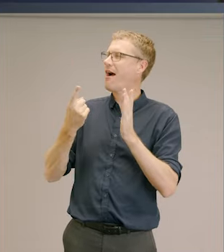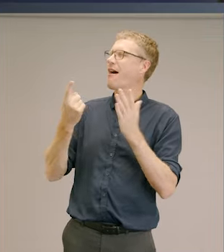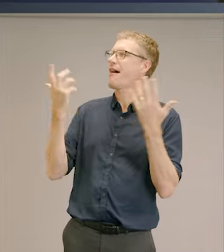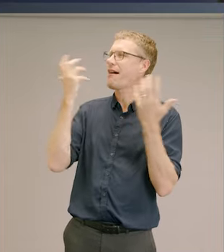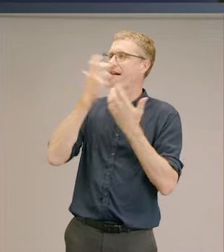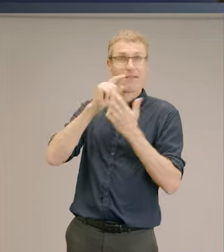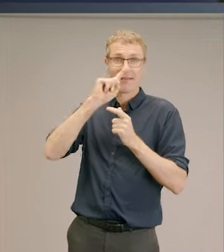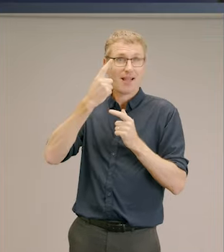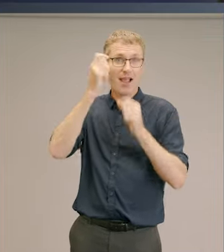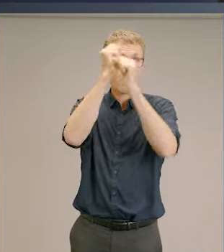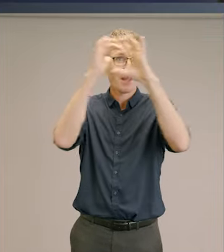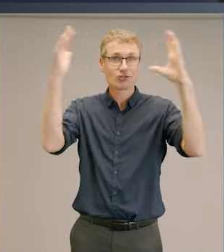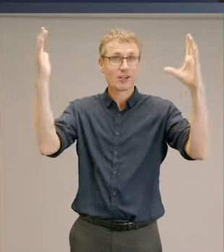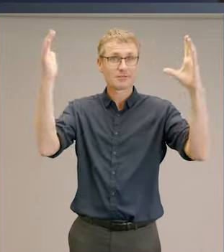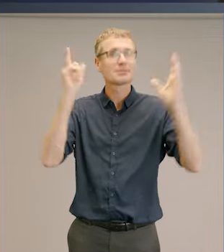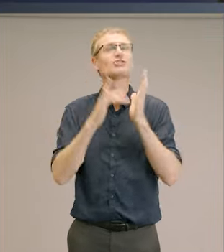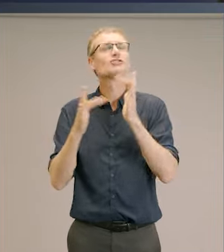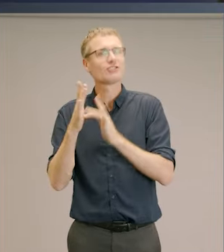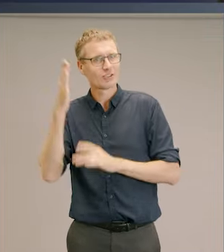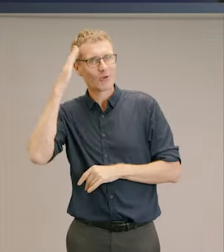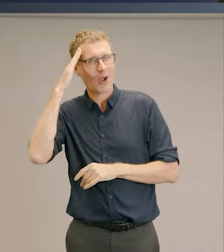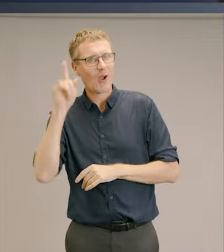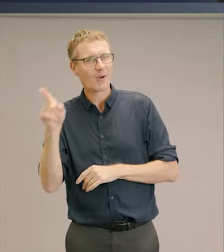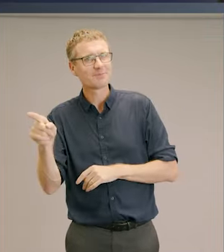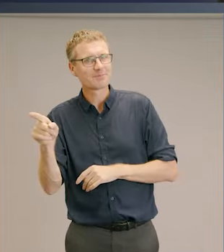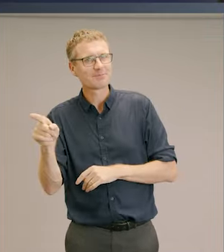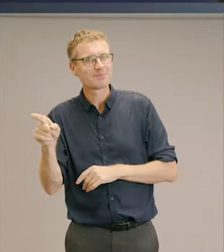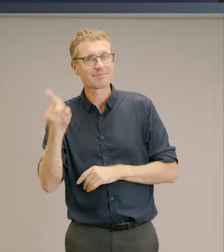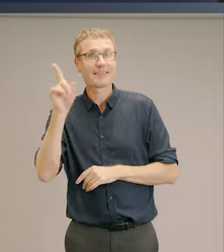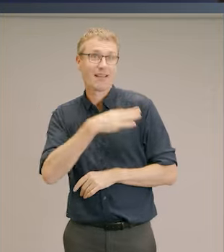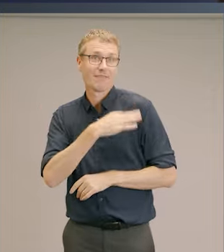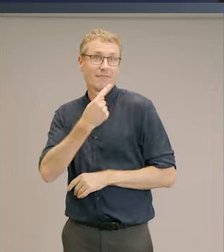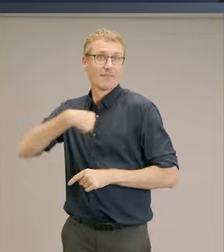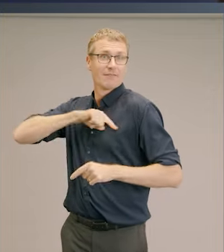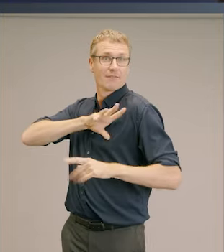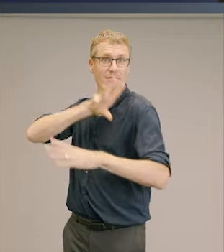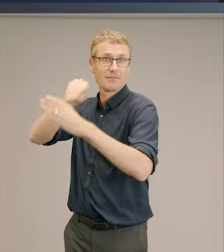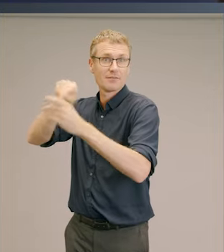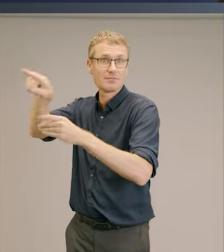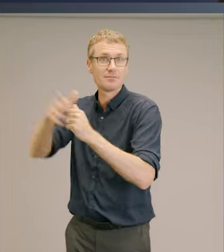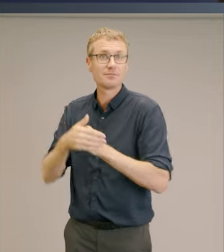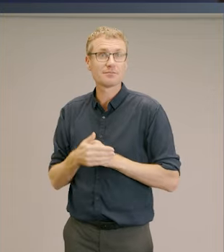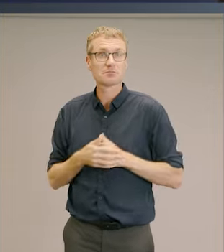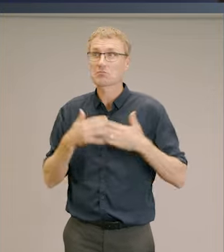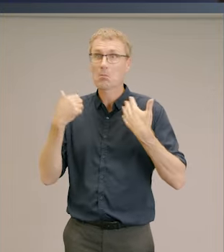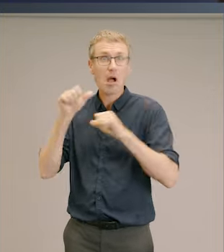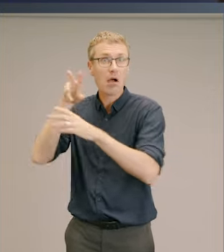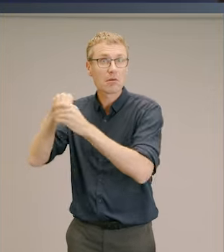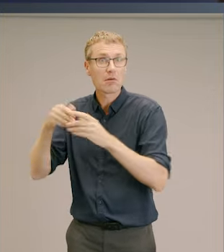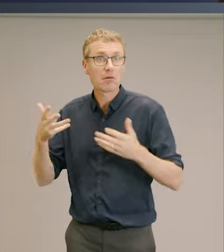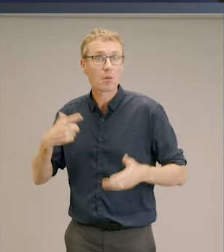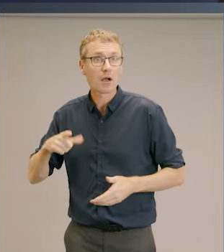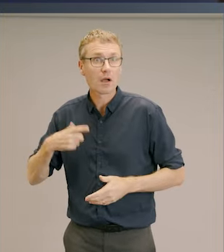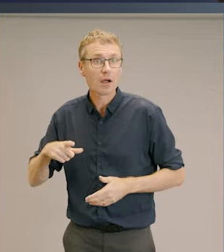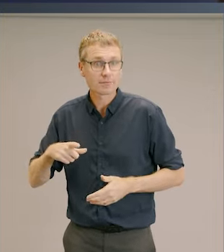in Jesus. We cannot even imagine how good it will be, but Jesus knows, and that's what he invites us to. And it's all because